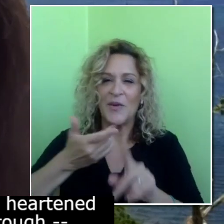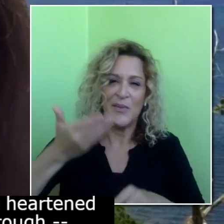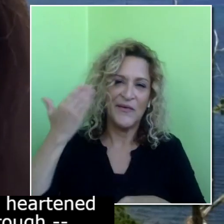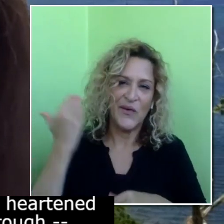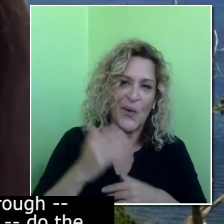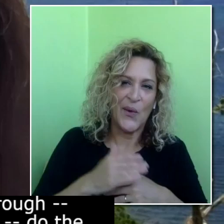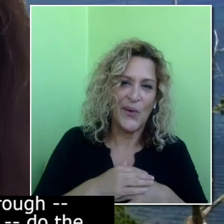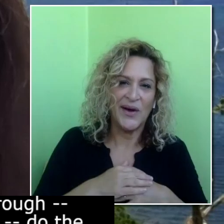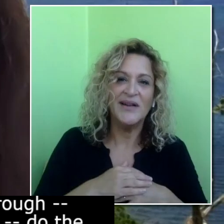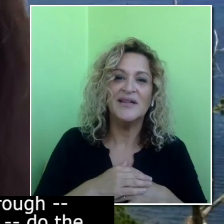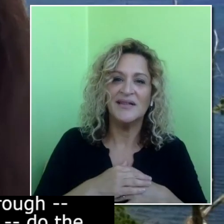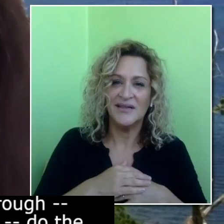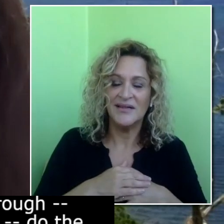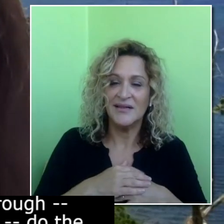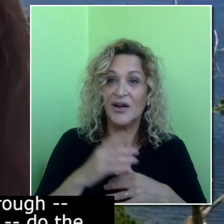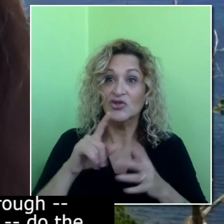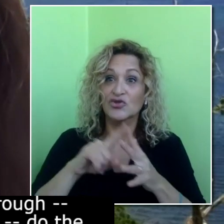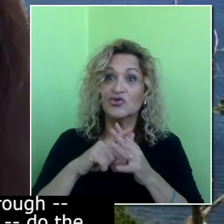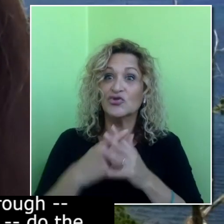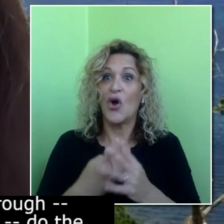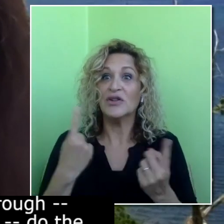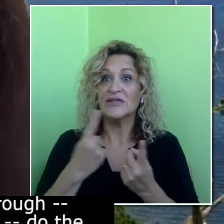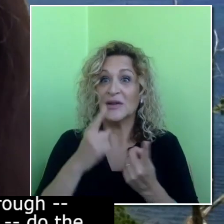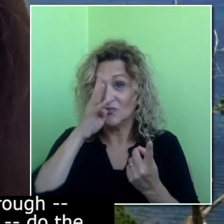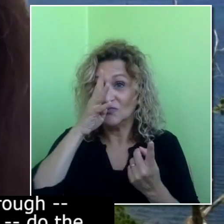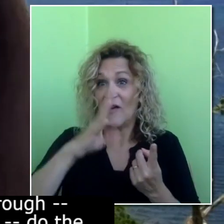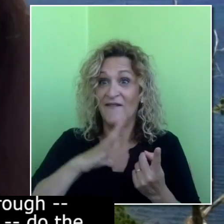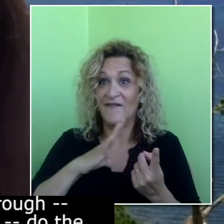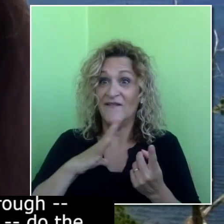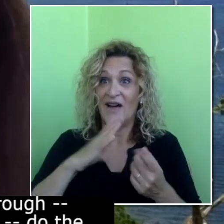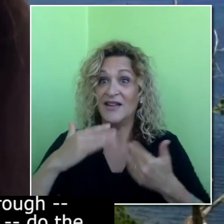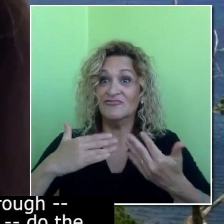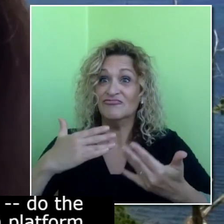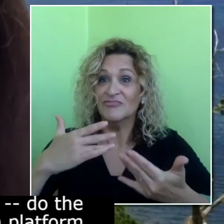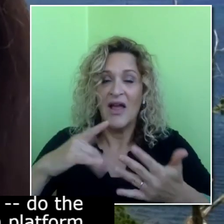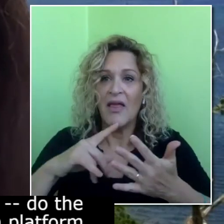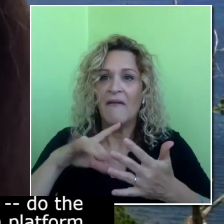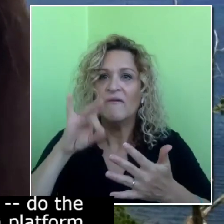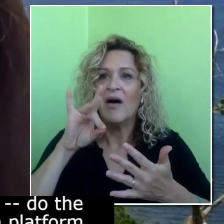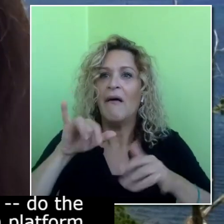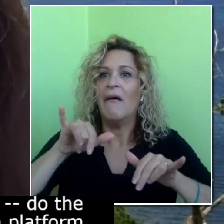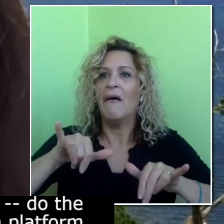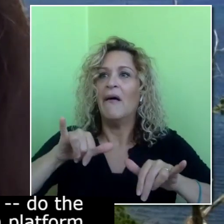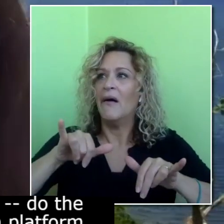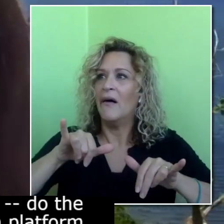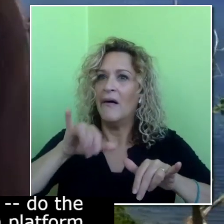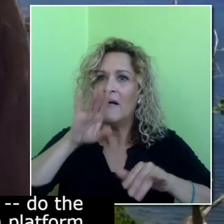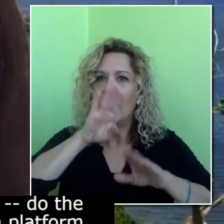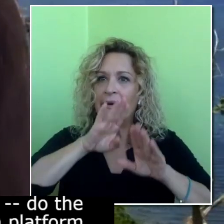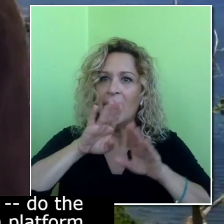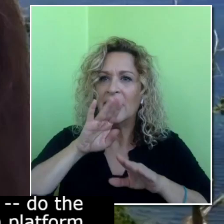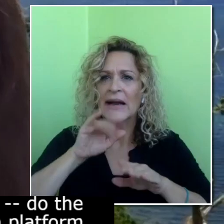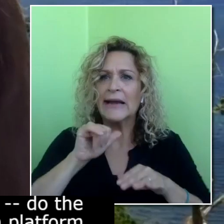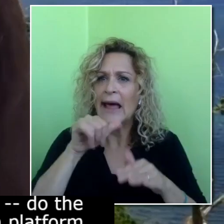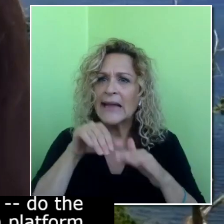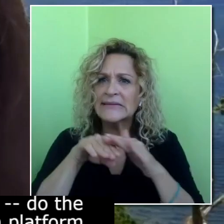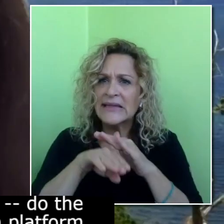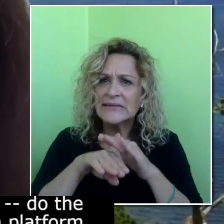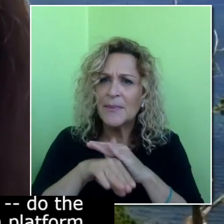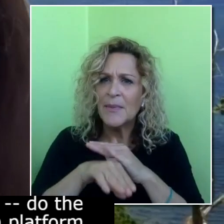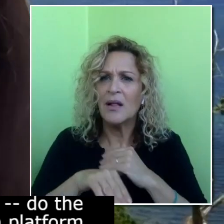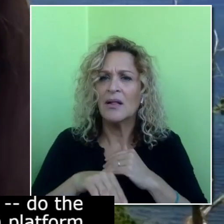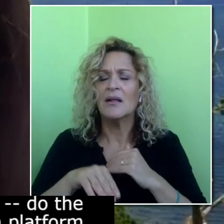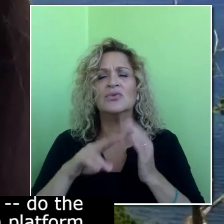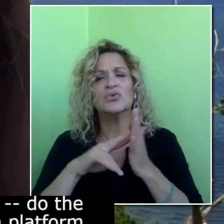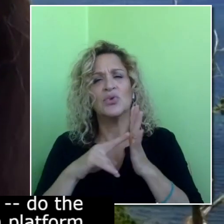a platform and then finding out that it was not accessible. So it's always great to see that such attention